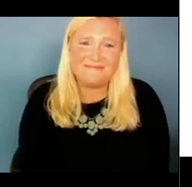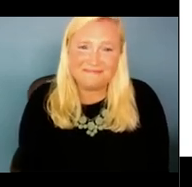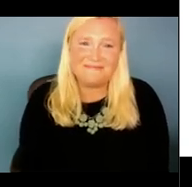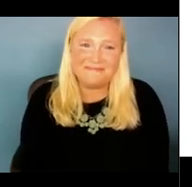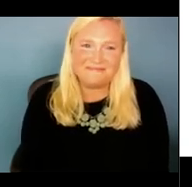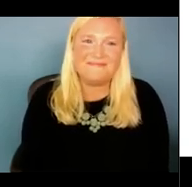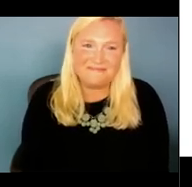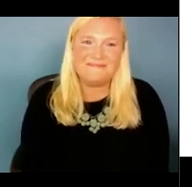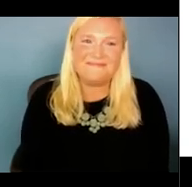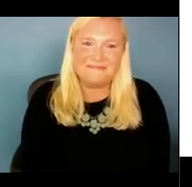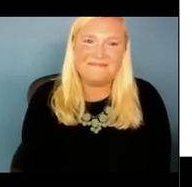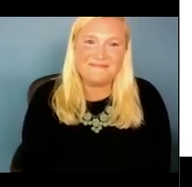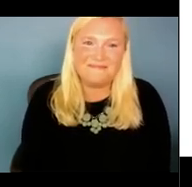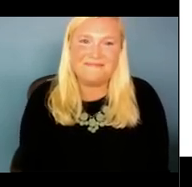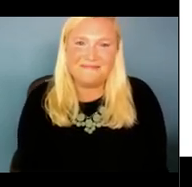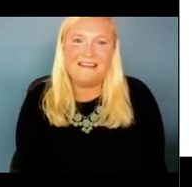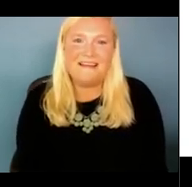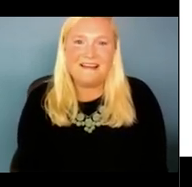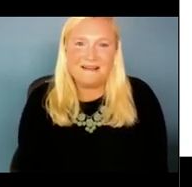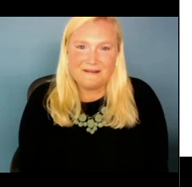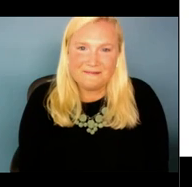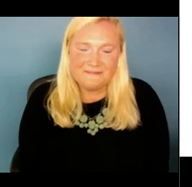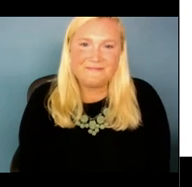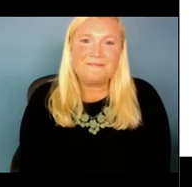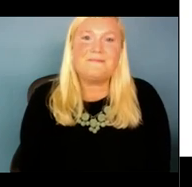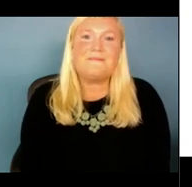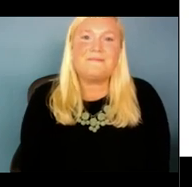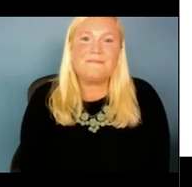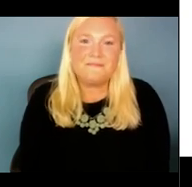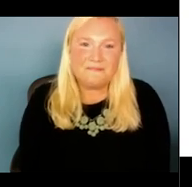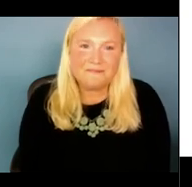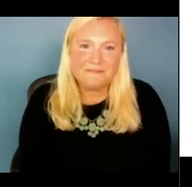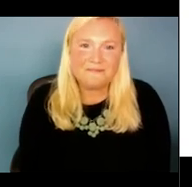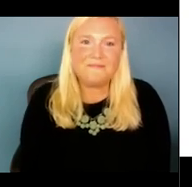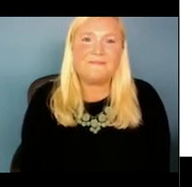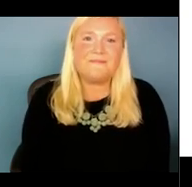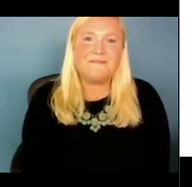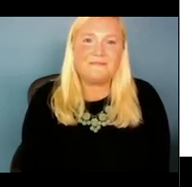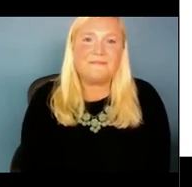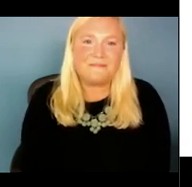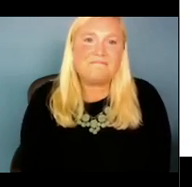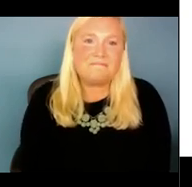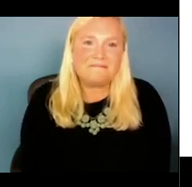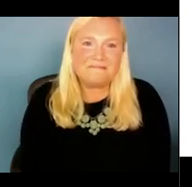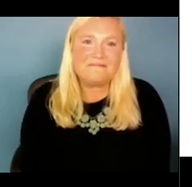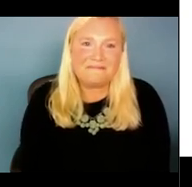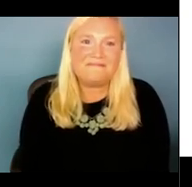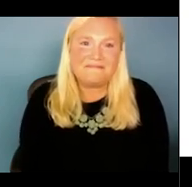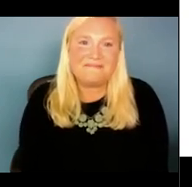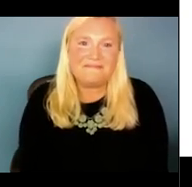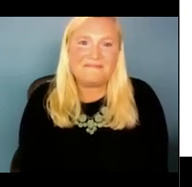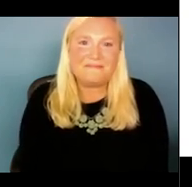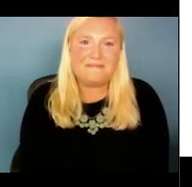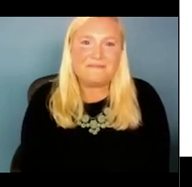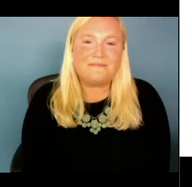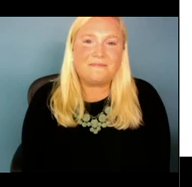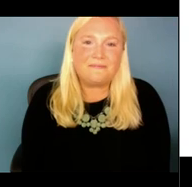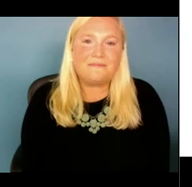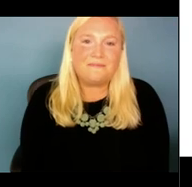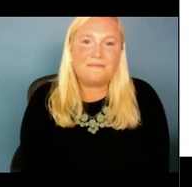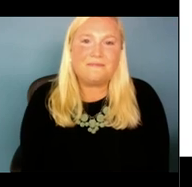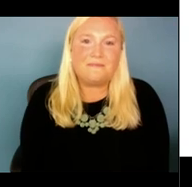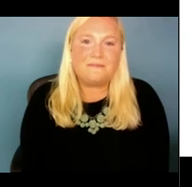we'll show them a mirror, we'll stick stuff in there. But think about stuttering like that. It's, yeah, oh, hey, you do that. No big deal. And a lot of it has